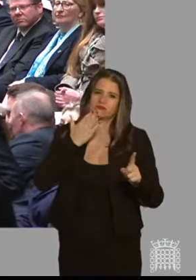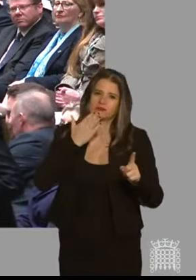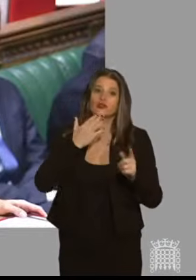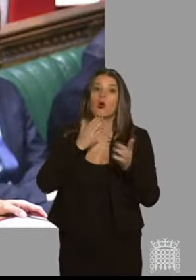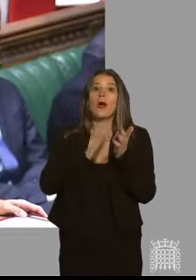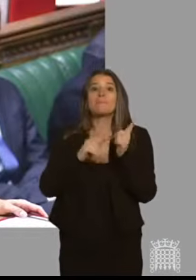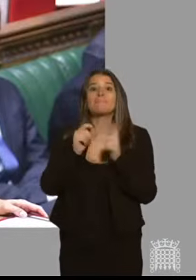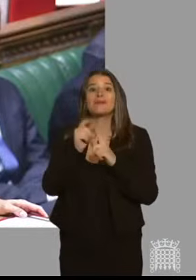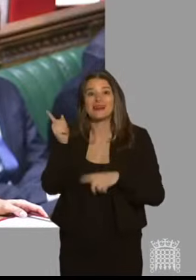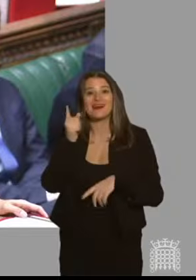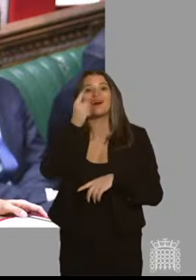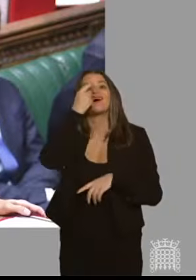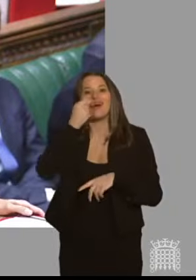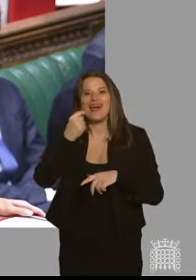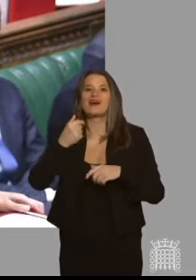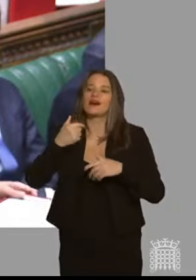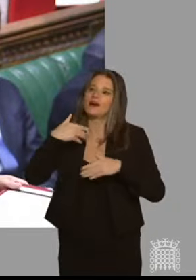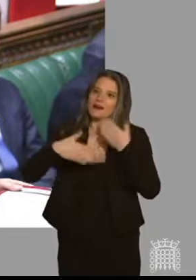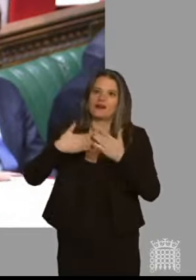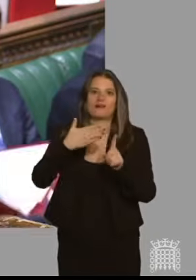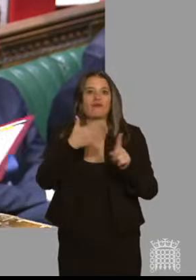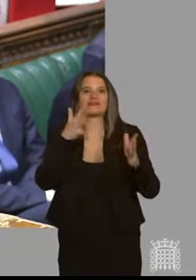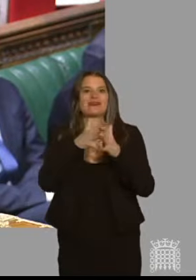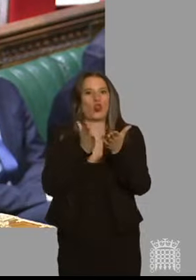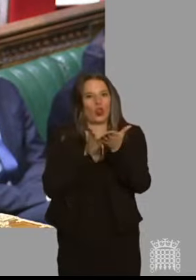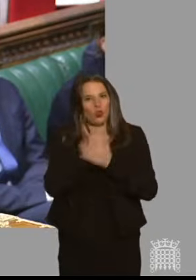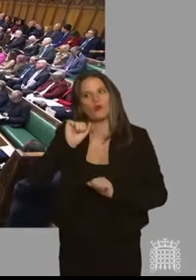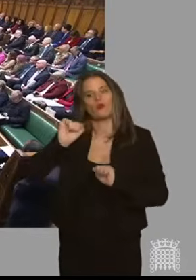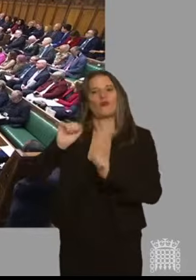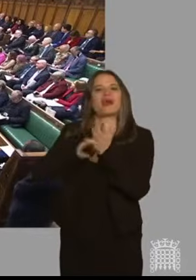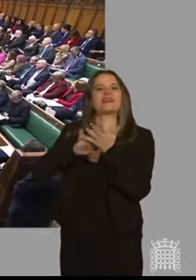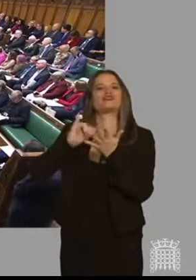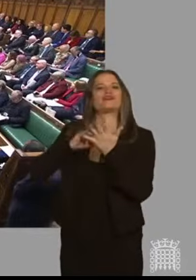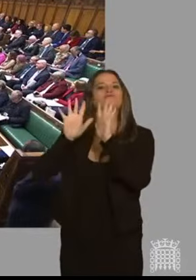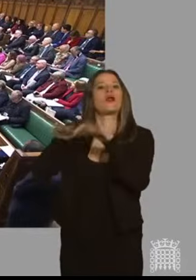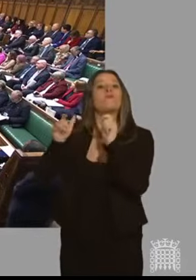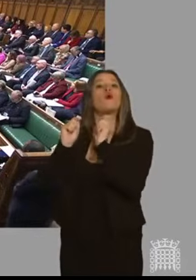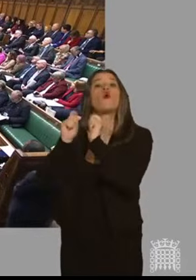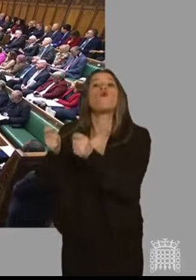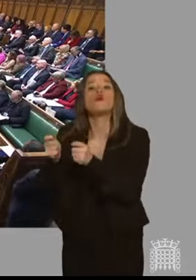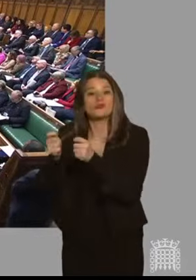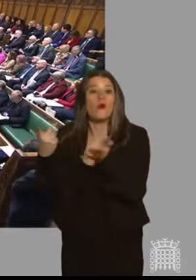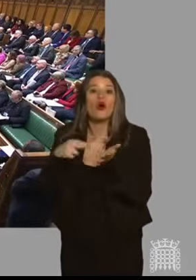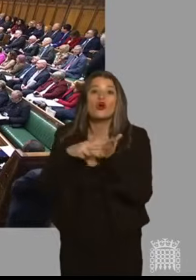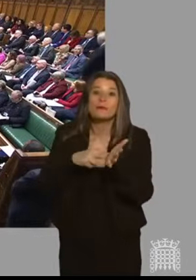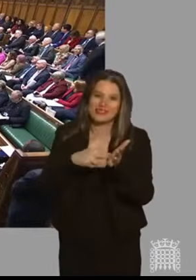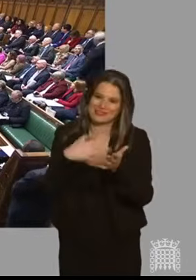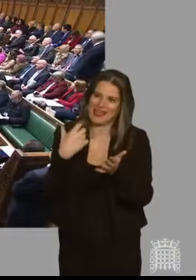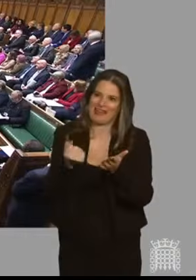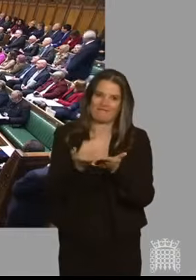of State to discuss his specific proposals further. We now come to Leader of the Opposition, Keir Starmer.